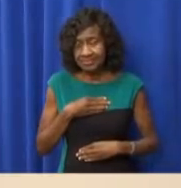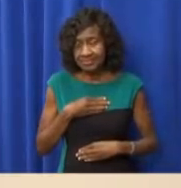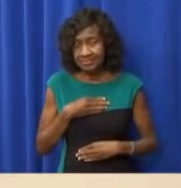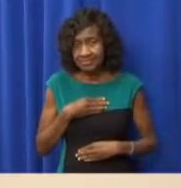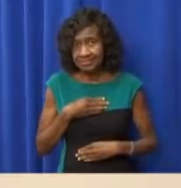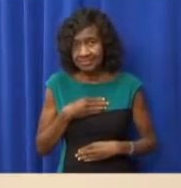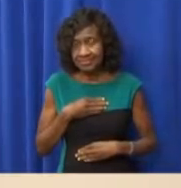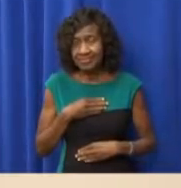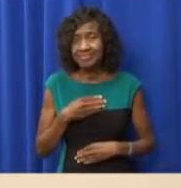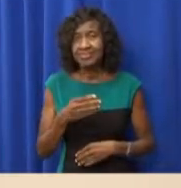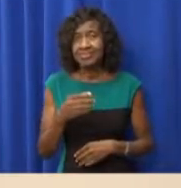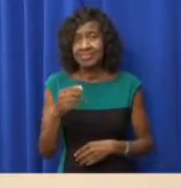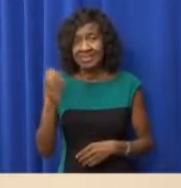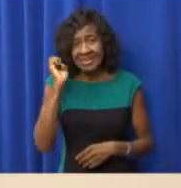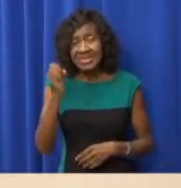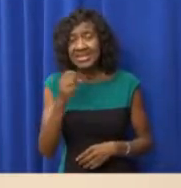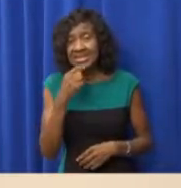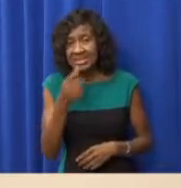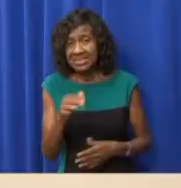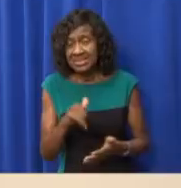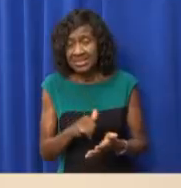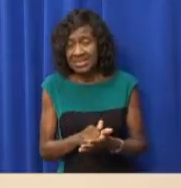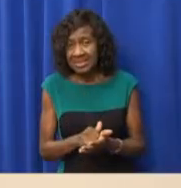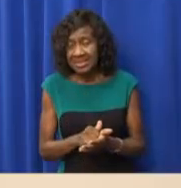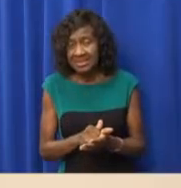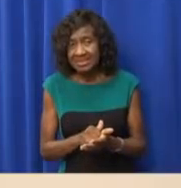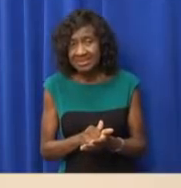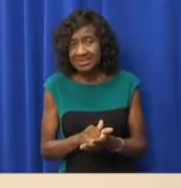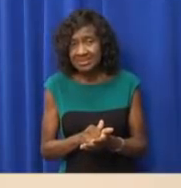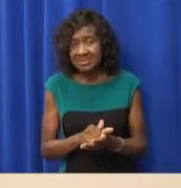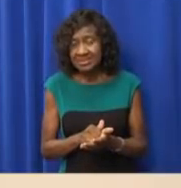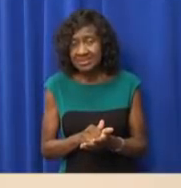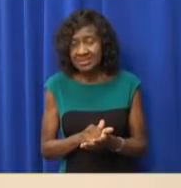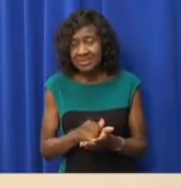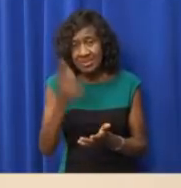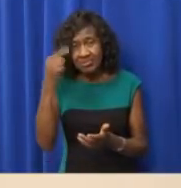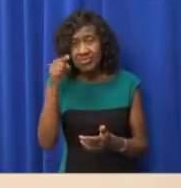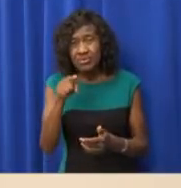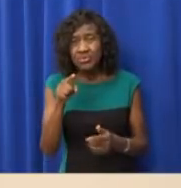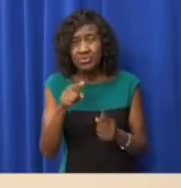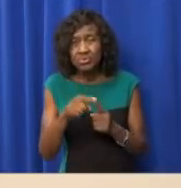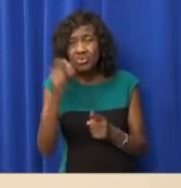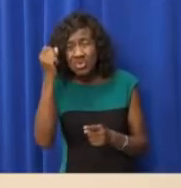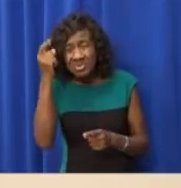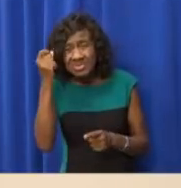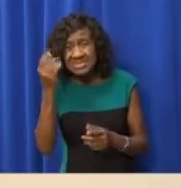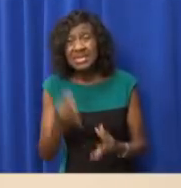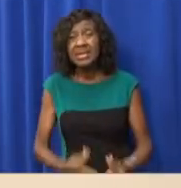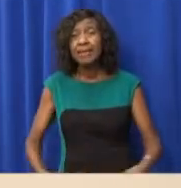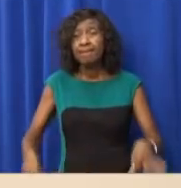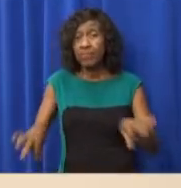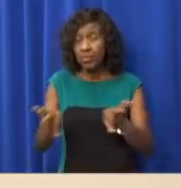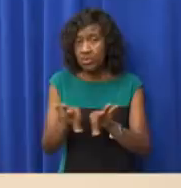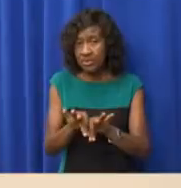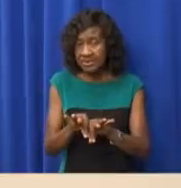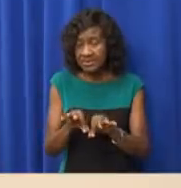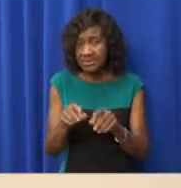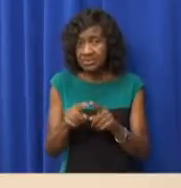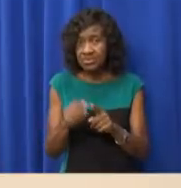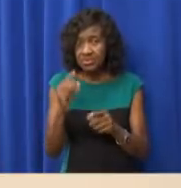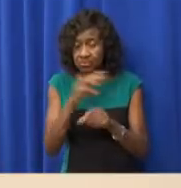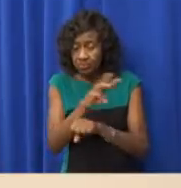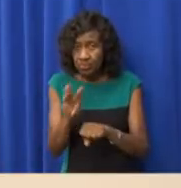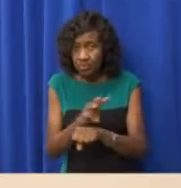And I say that to underline the importance of maintaining proper hygiene,